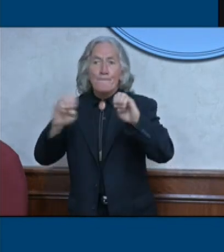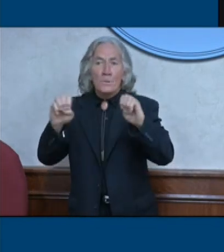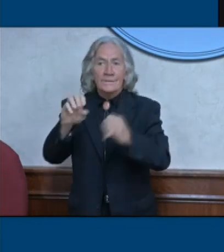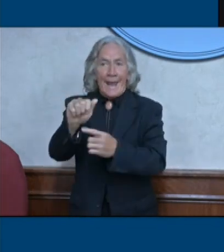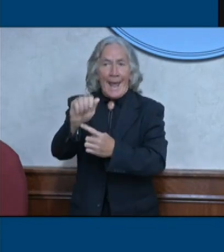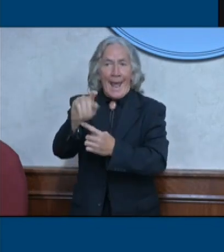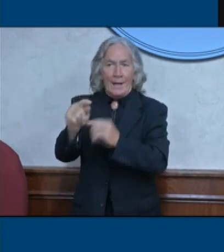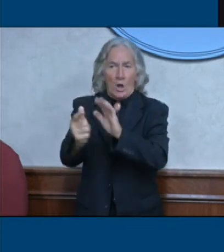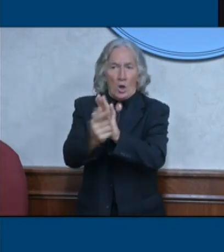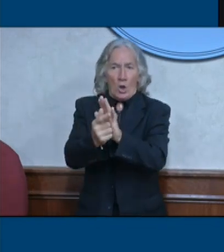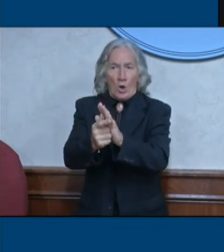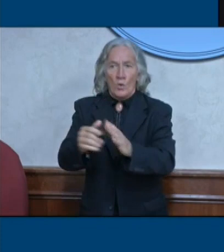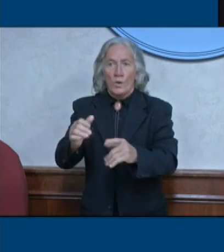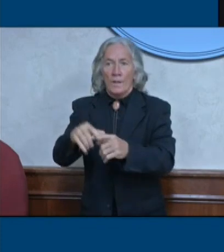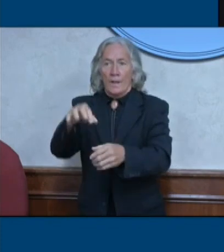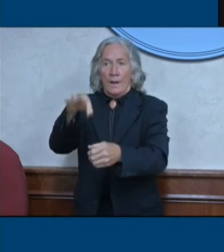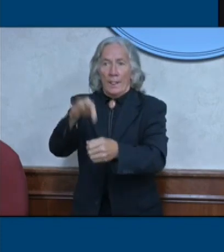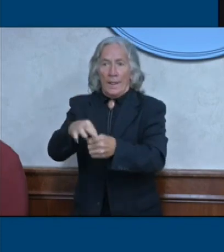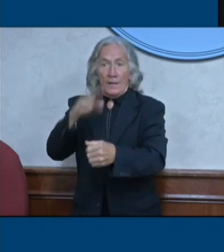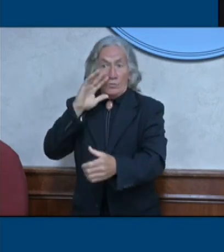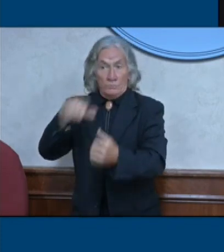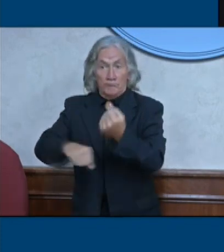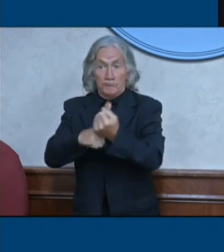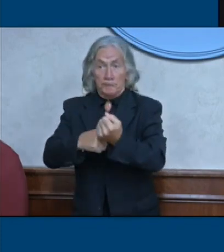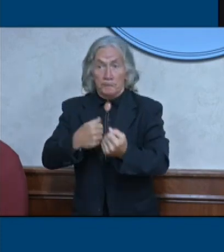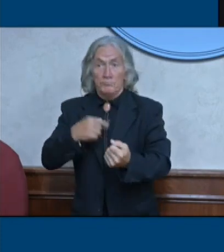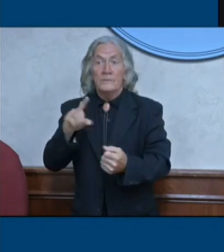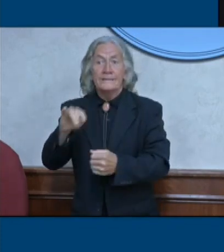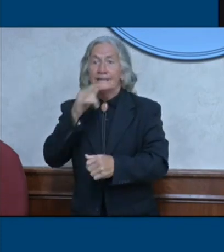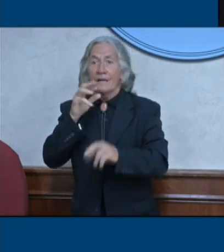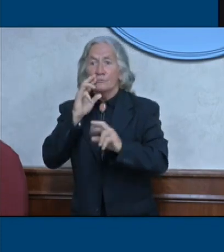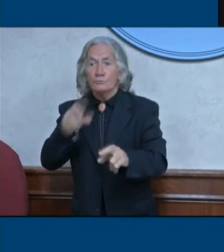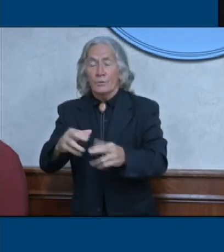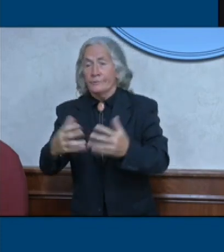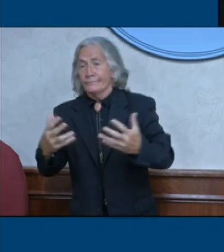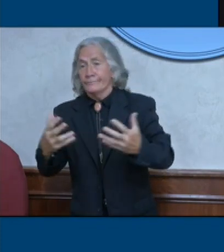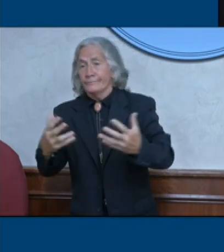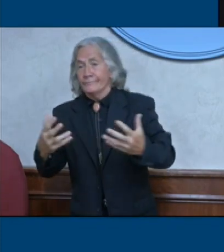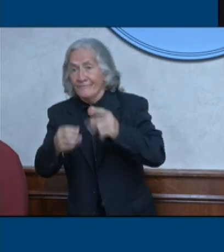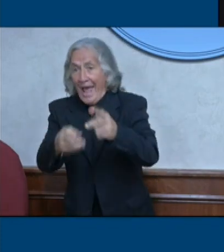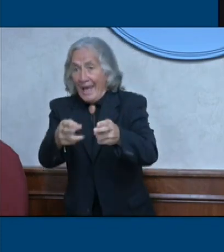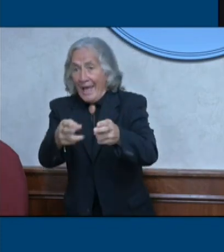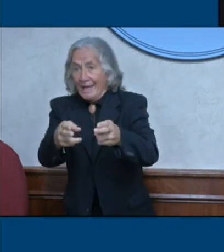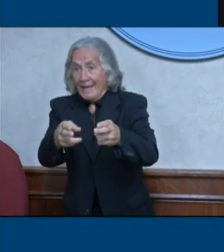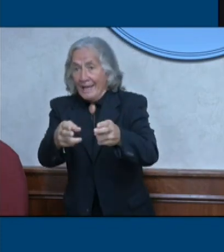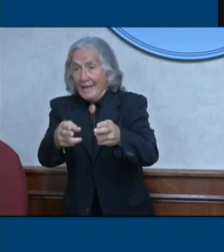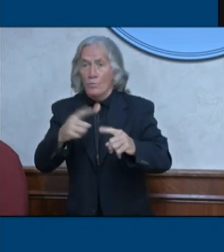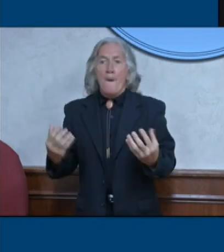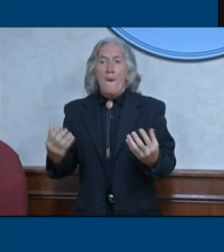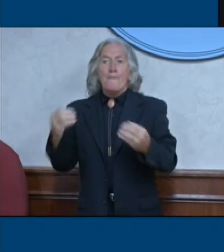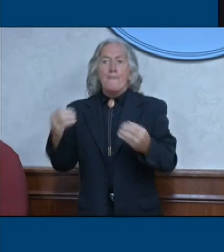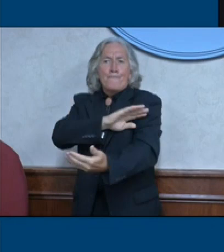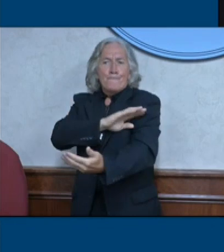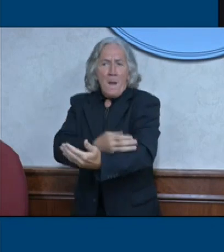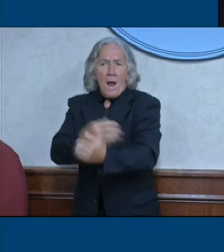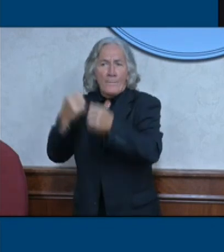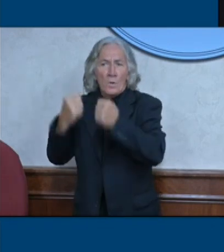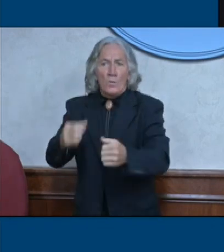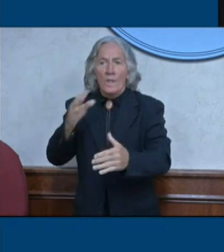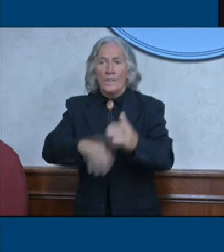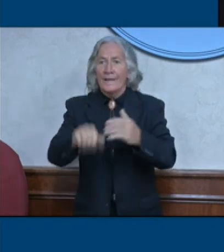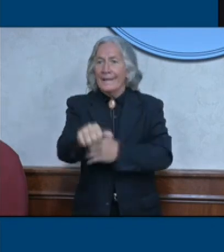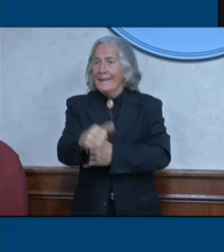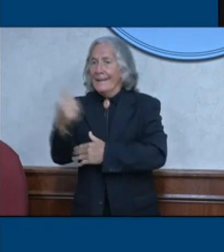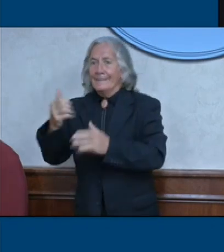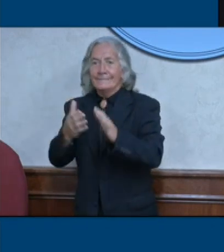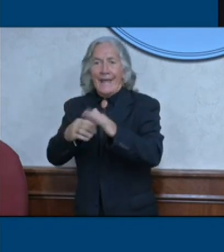emergency item. And the legislature took me up on that, and they did respond very robustly in a way more powerfully than